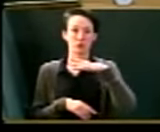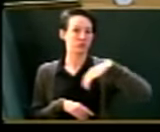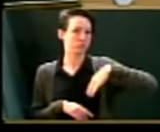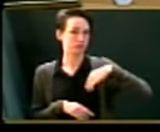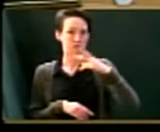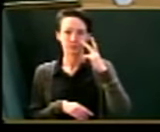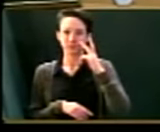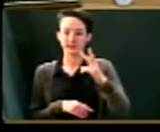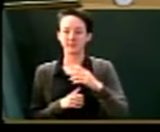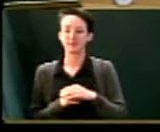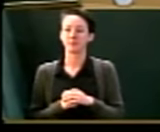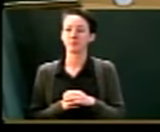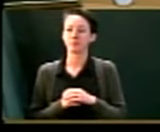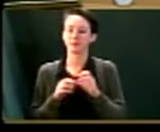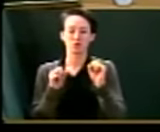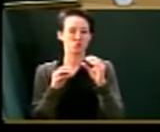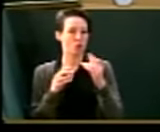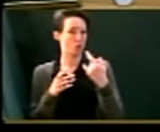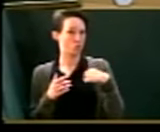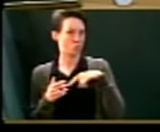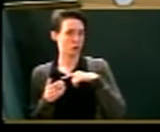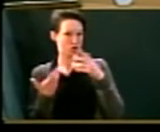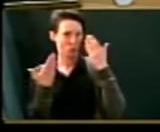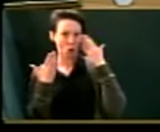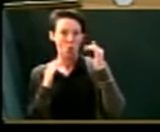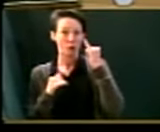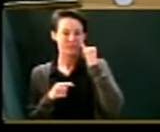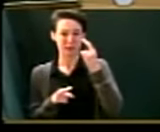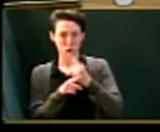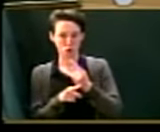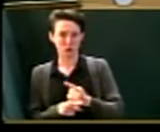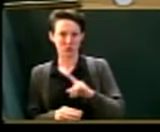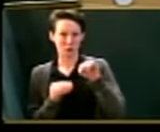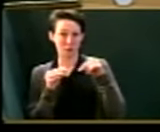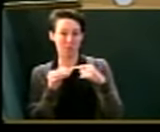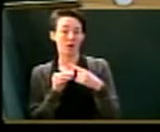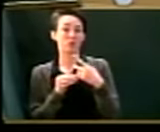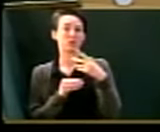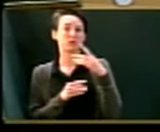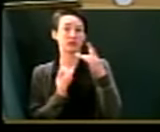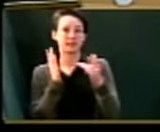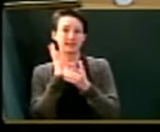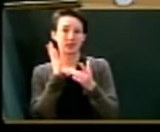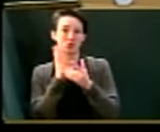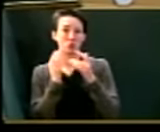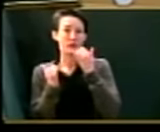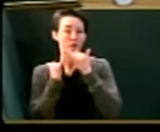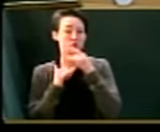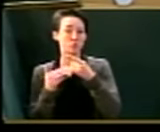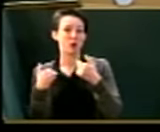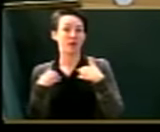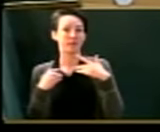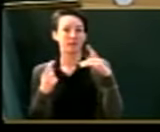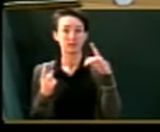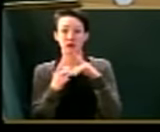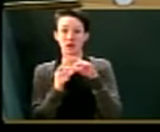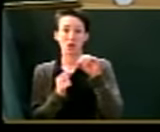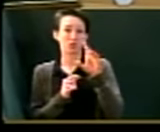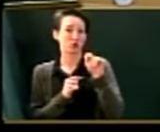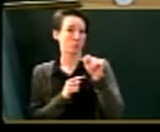So we don't even know if this is correct about a technical error. You've got till October